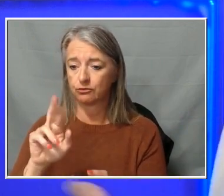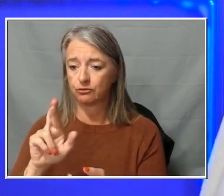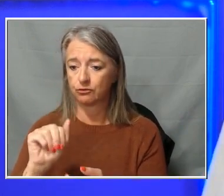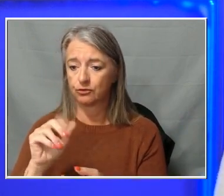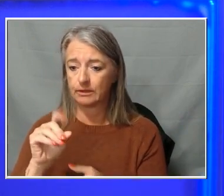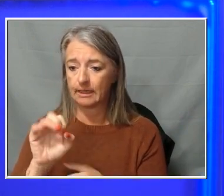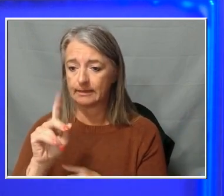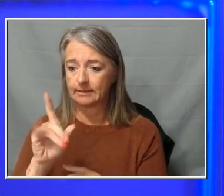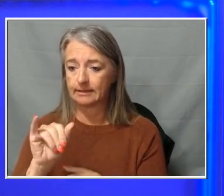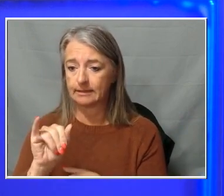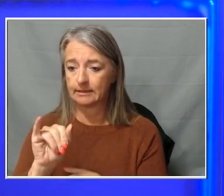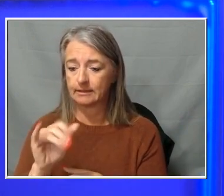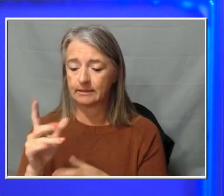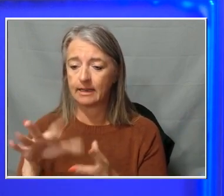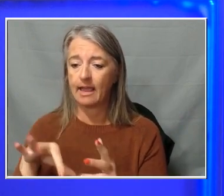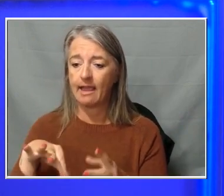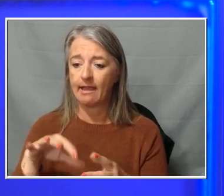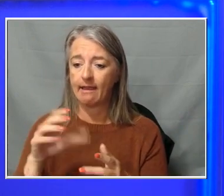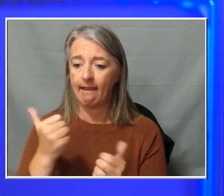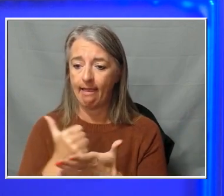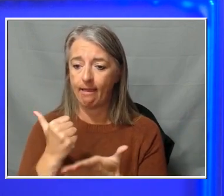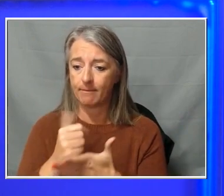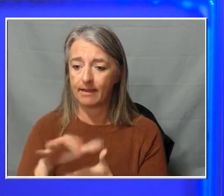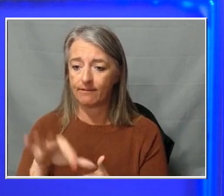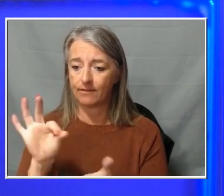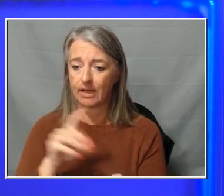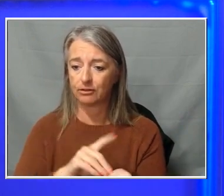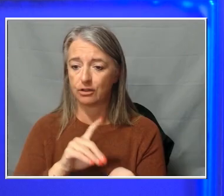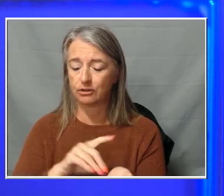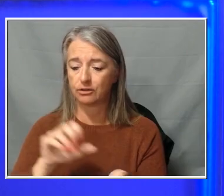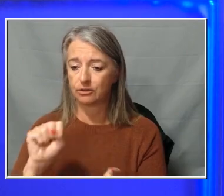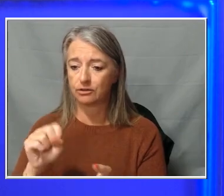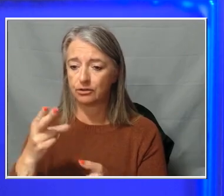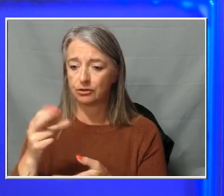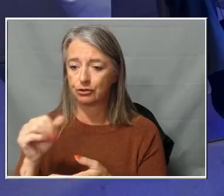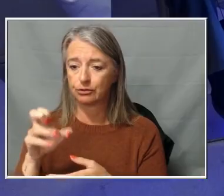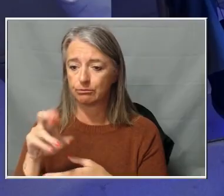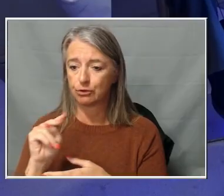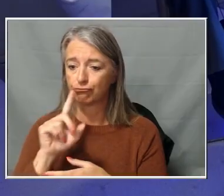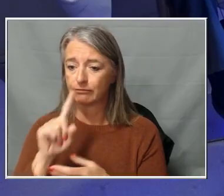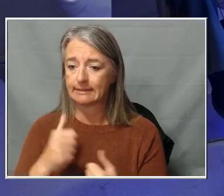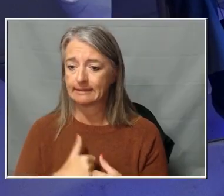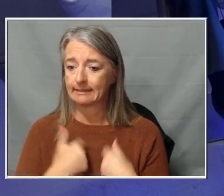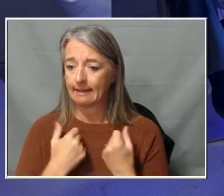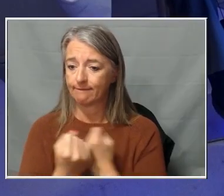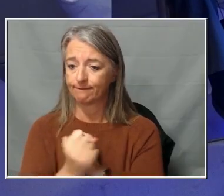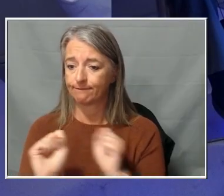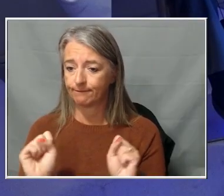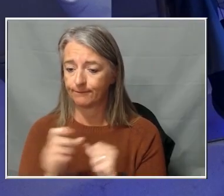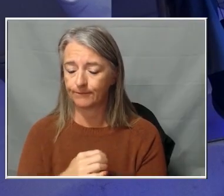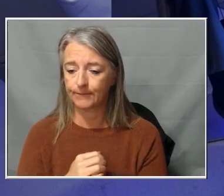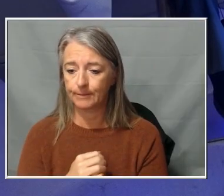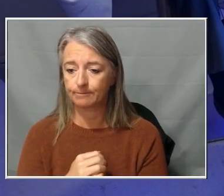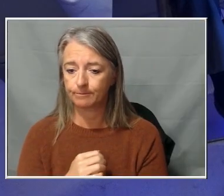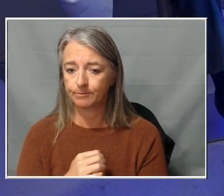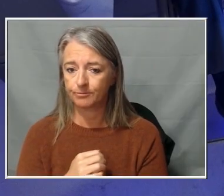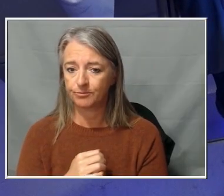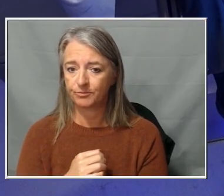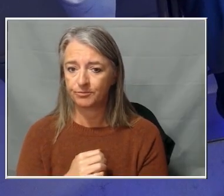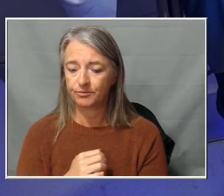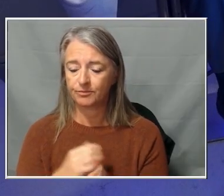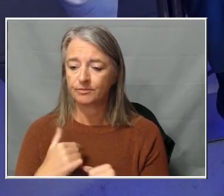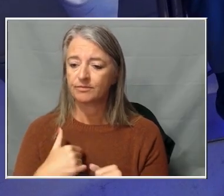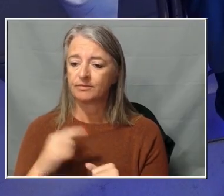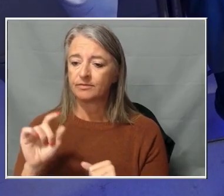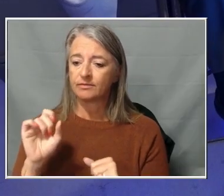my way to Dr. Shamoon is, I mean, it saved my life. So, Dr. Twardowski, so I had asked Dr. Whitaker to be